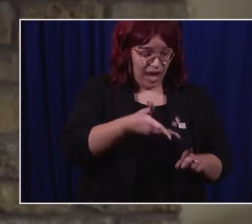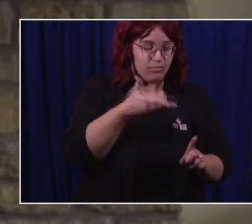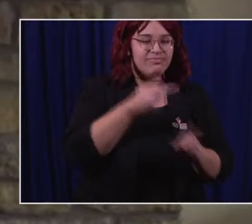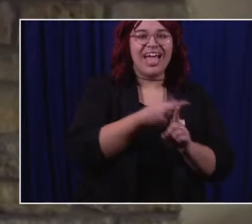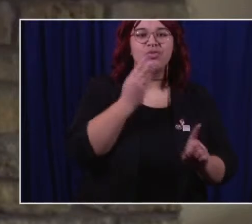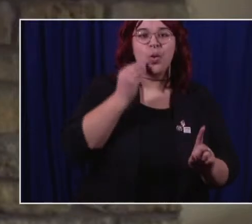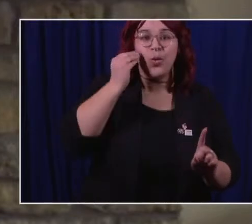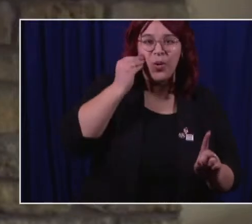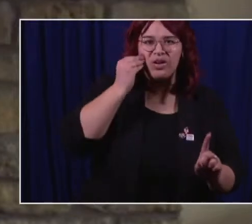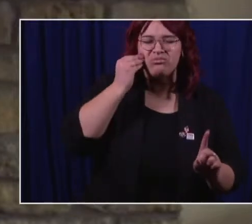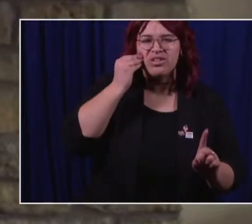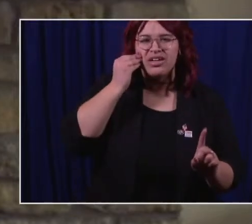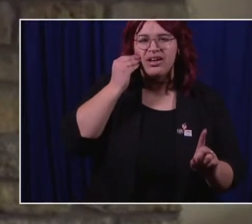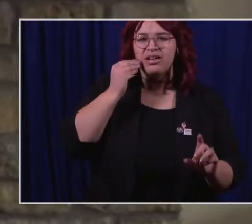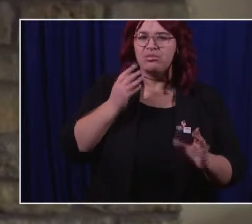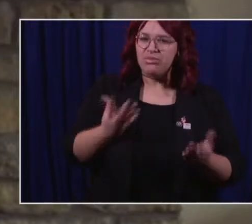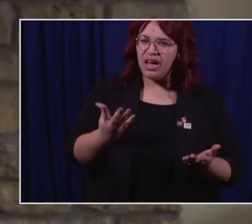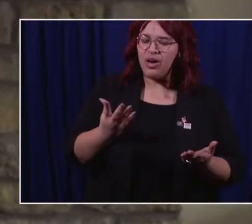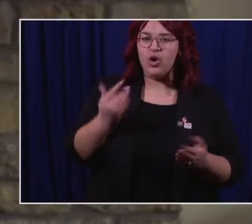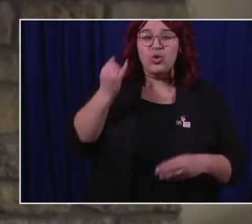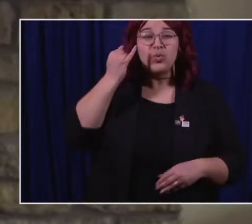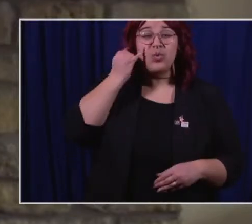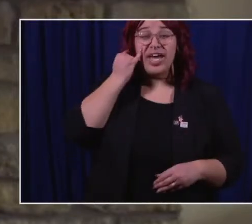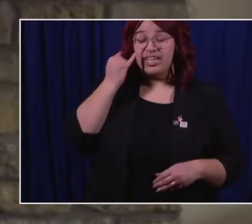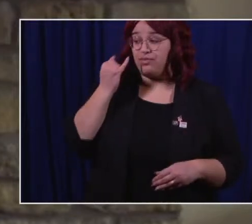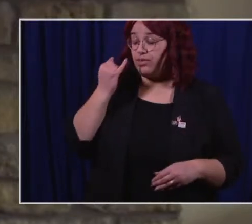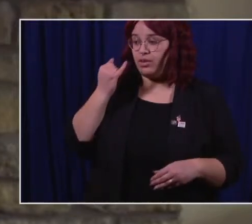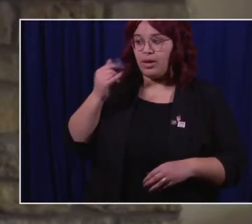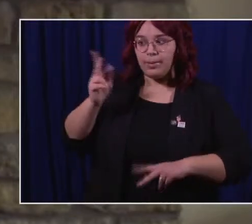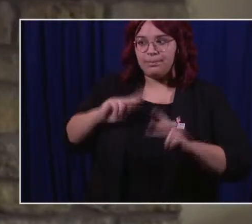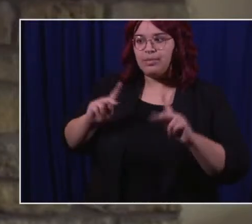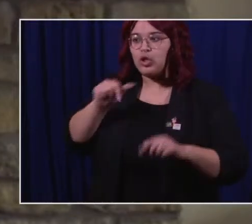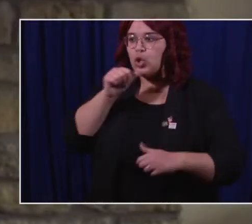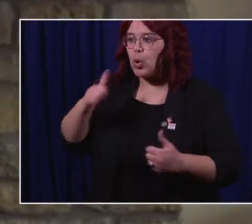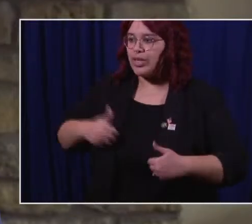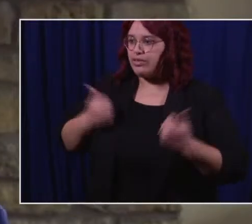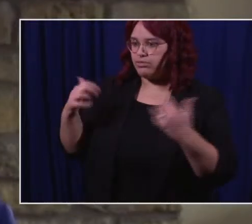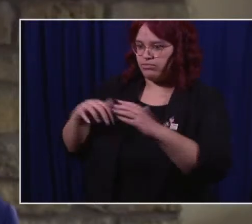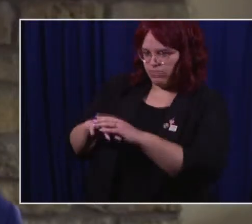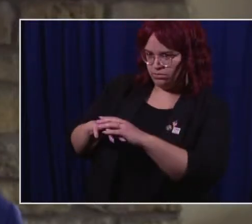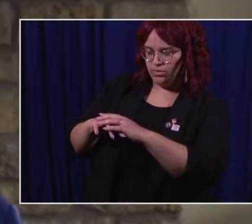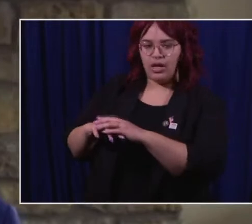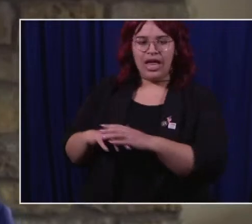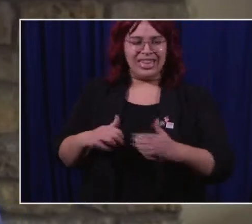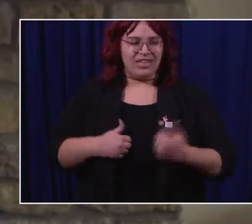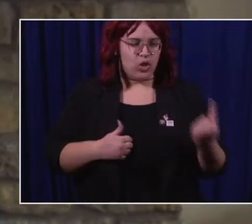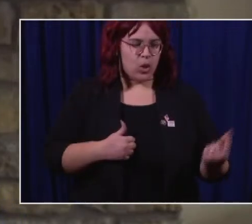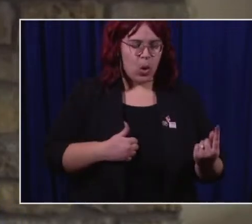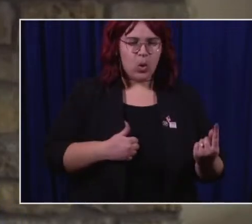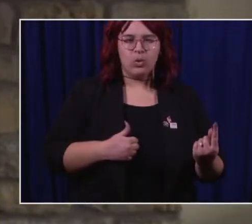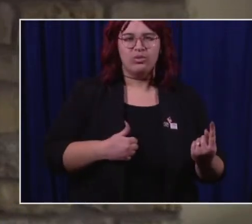anything to target folks that might not be congregated and might be a little bit more isolated? Thank you. Sure.